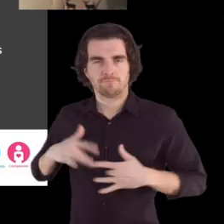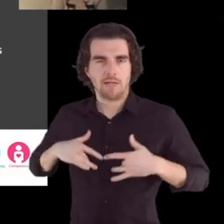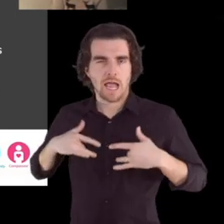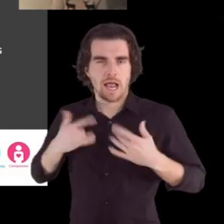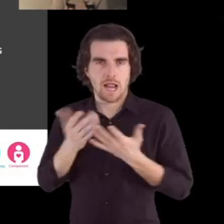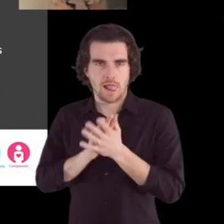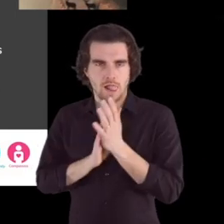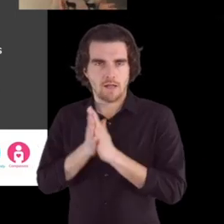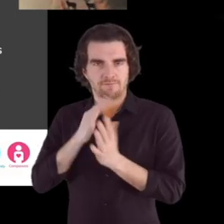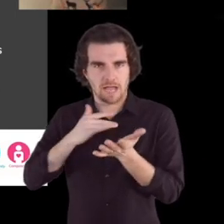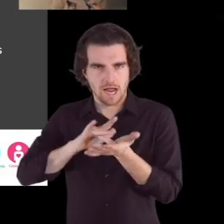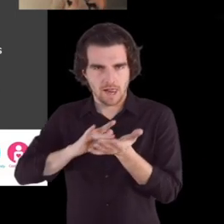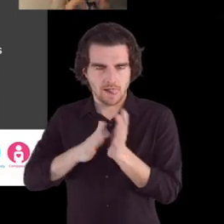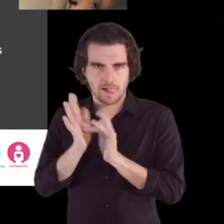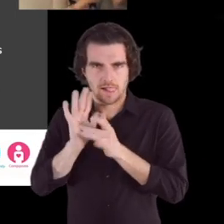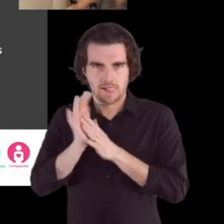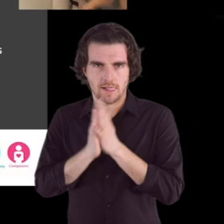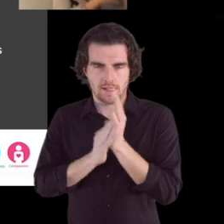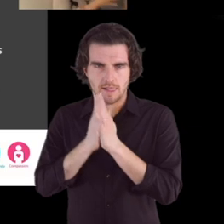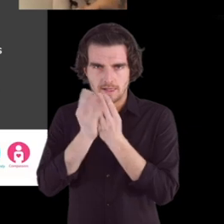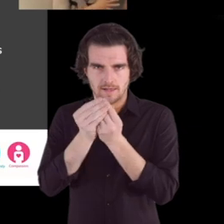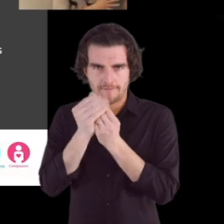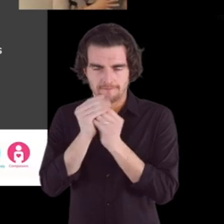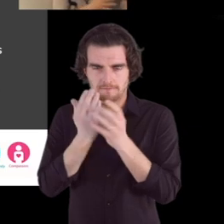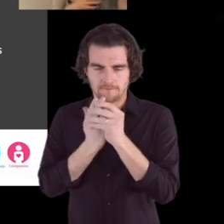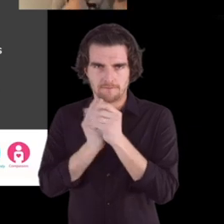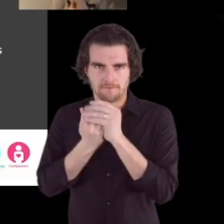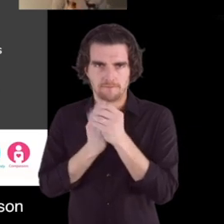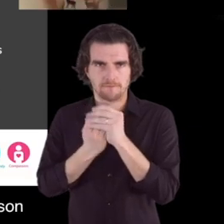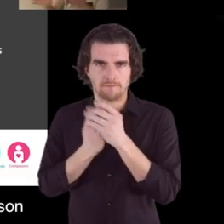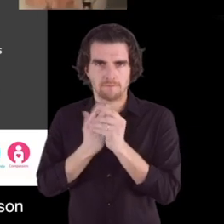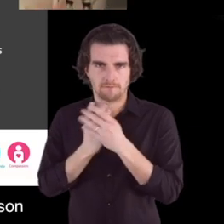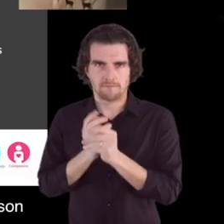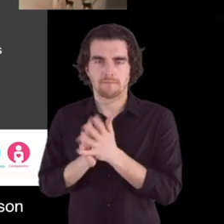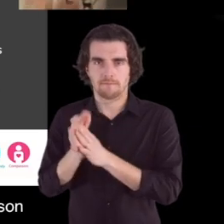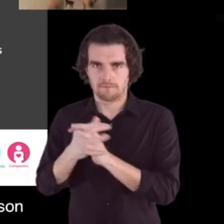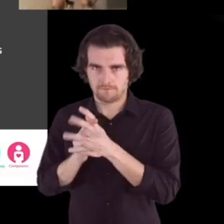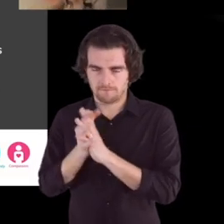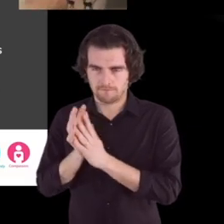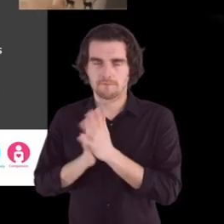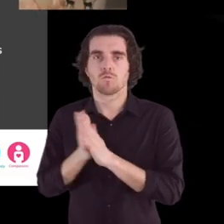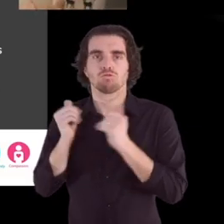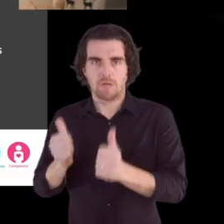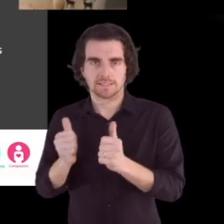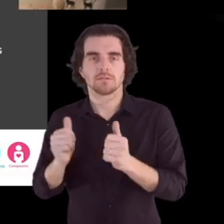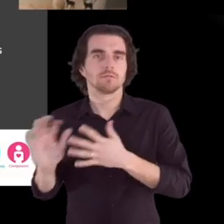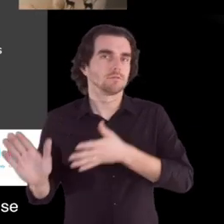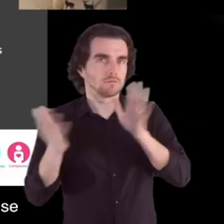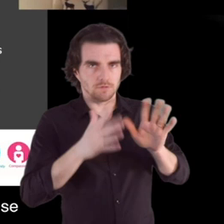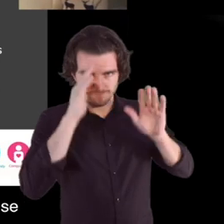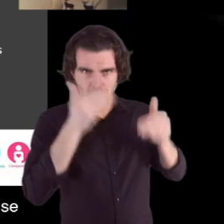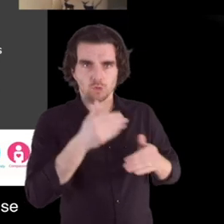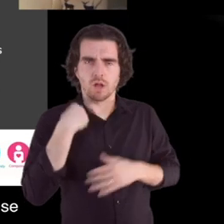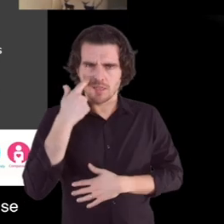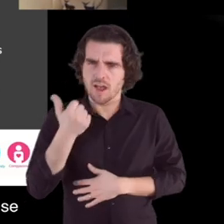in her hands. And she puts aside what she's just dealt with that person, so that when she goes to the new person, she's totally focused on them. And I